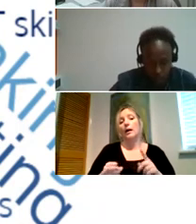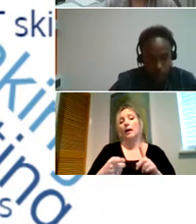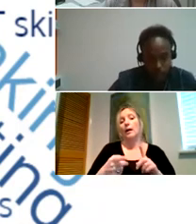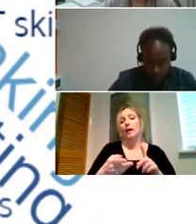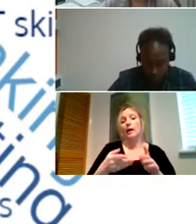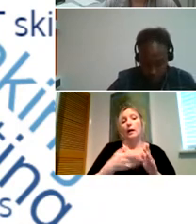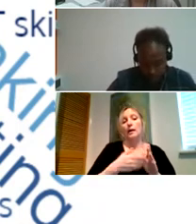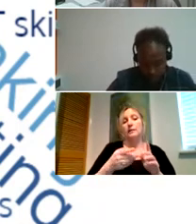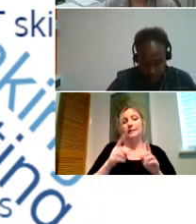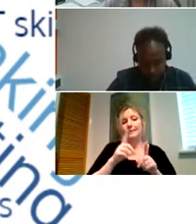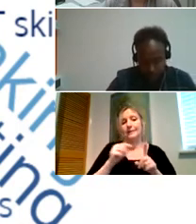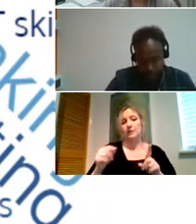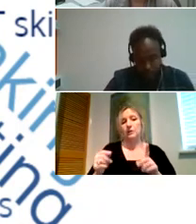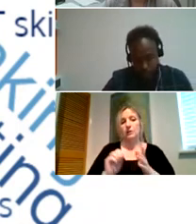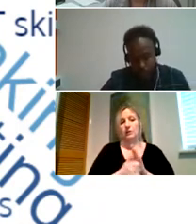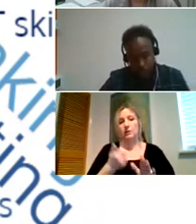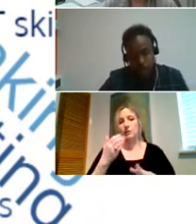work qualification.